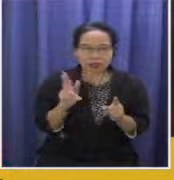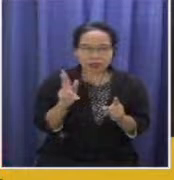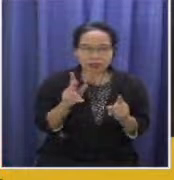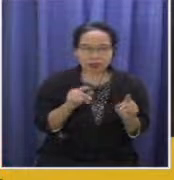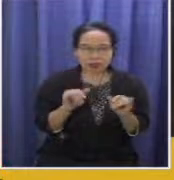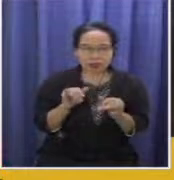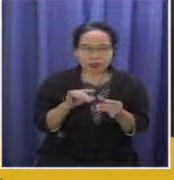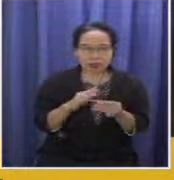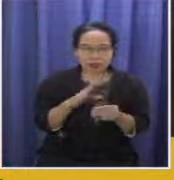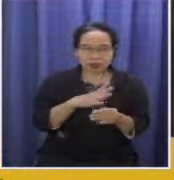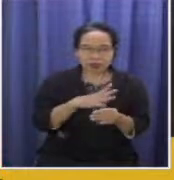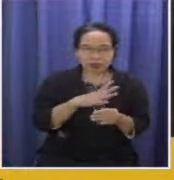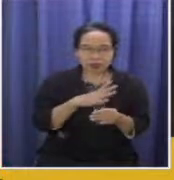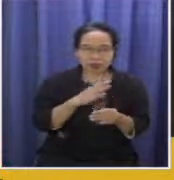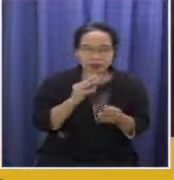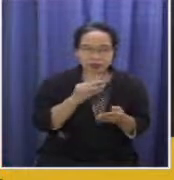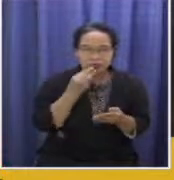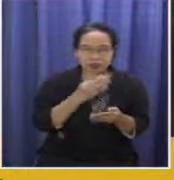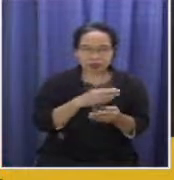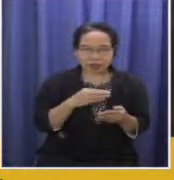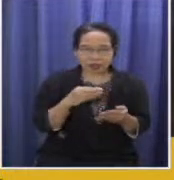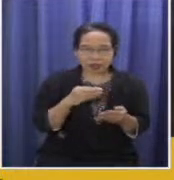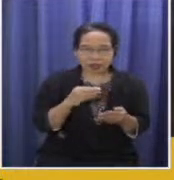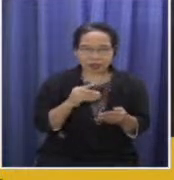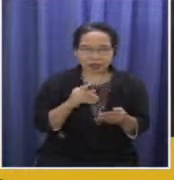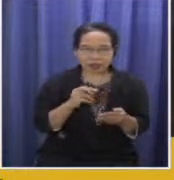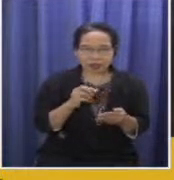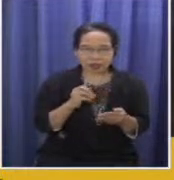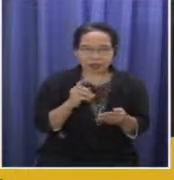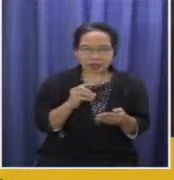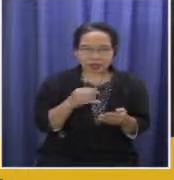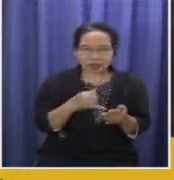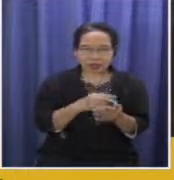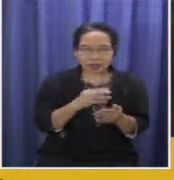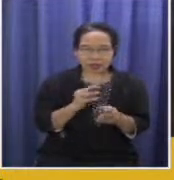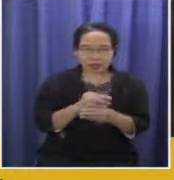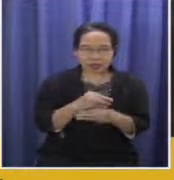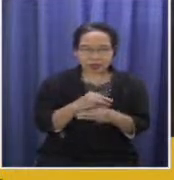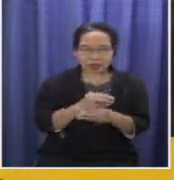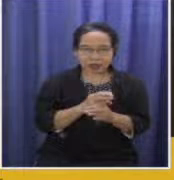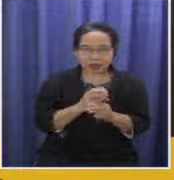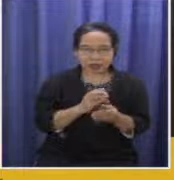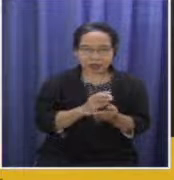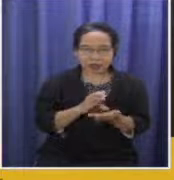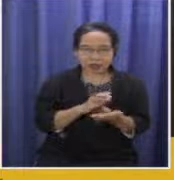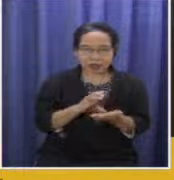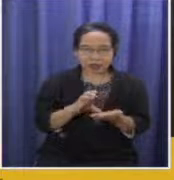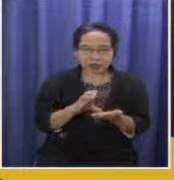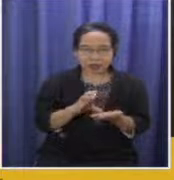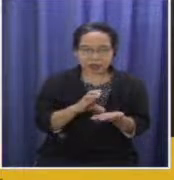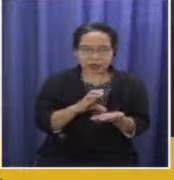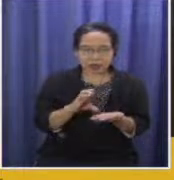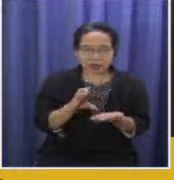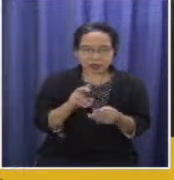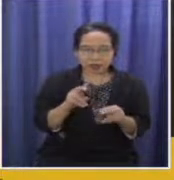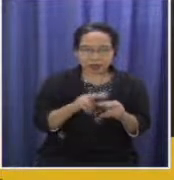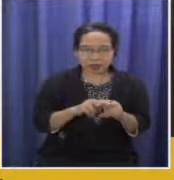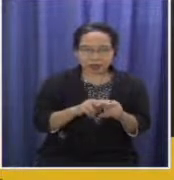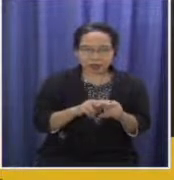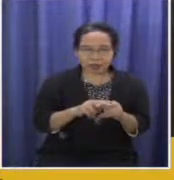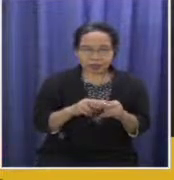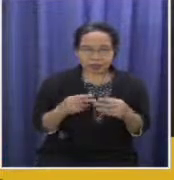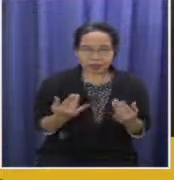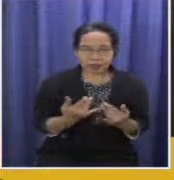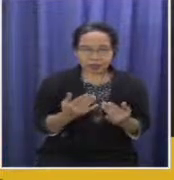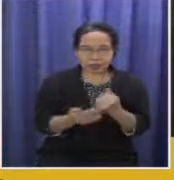3 measures of fine meal, knead it, and make cakes upon the hearth.